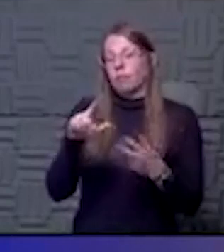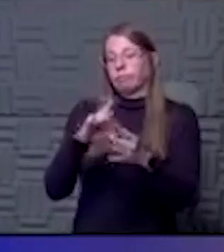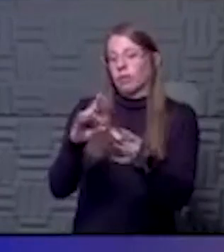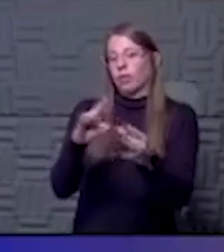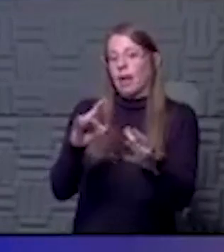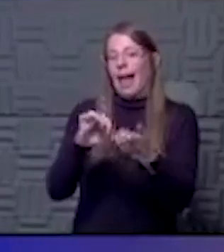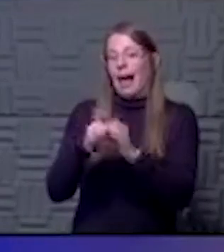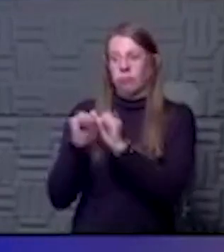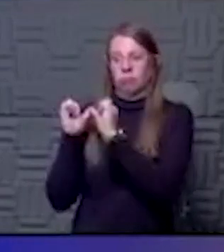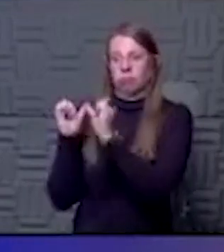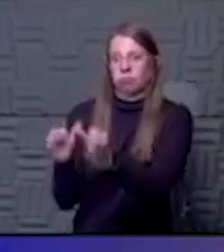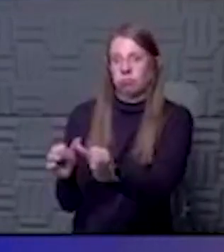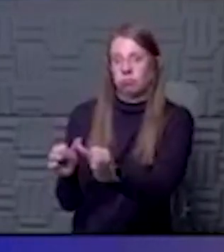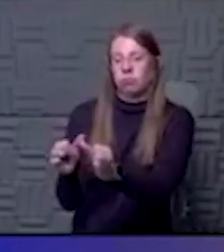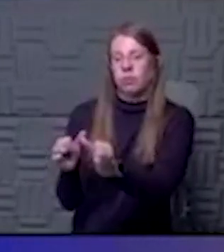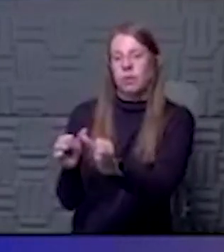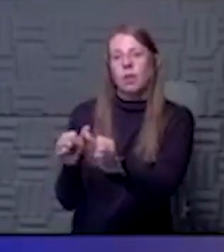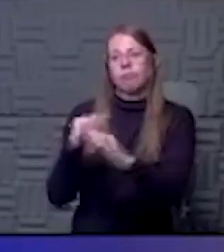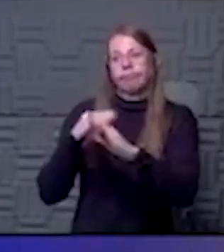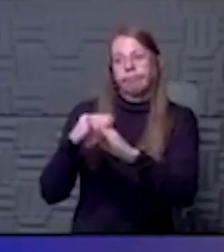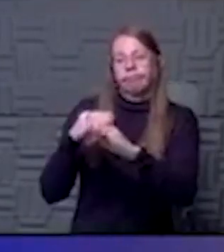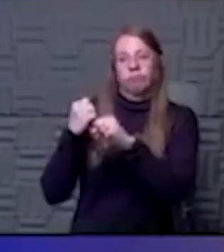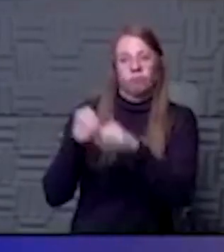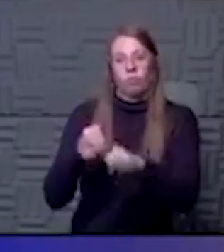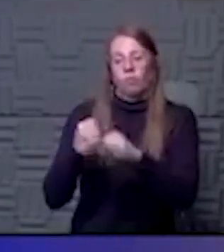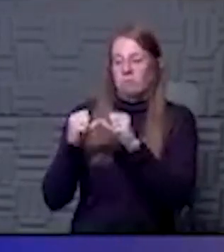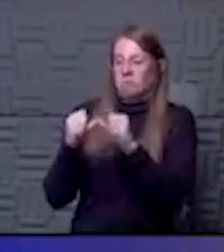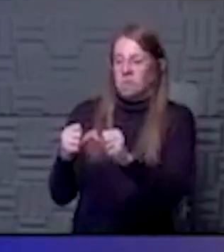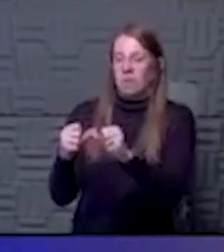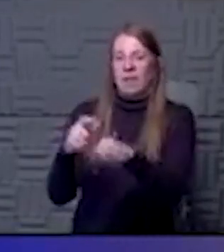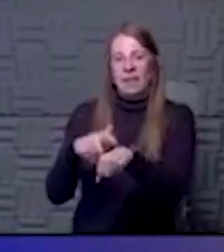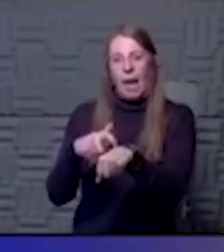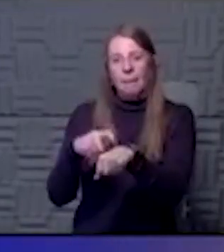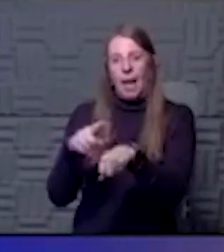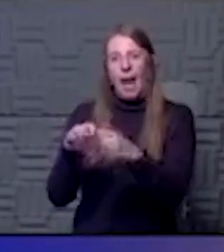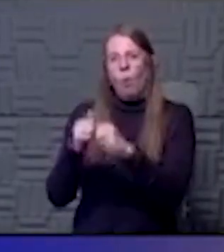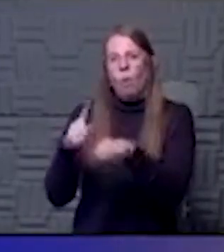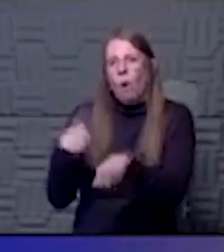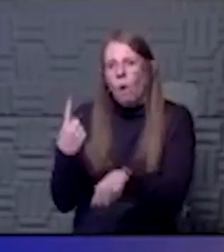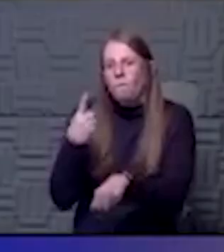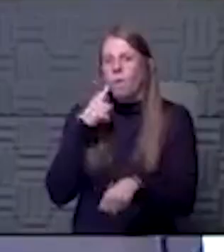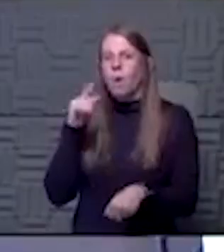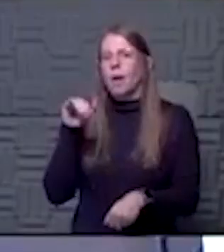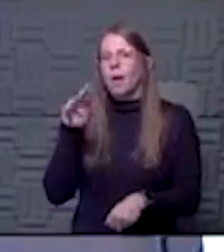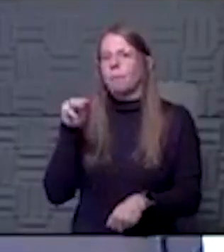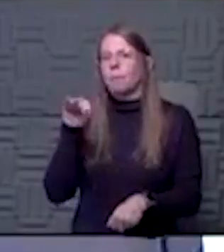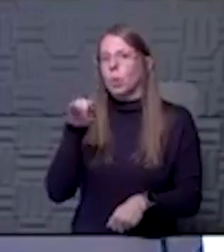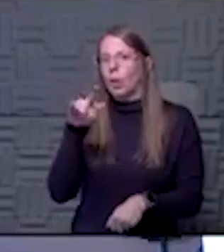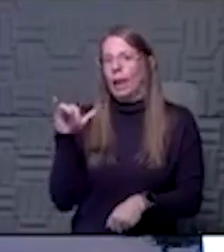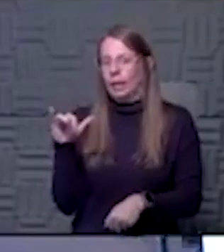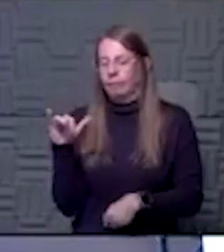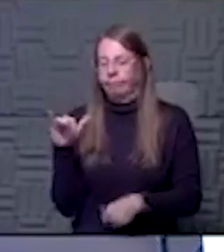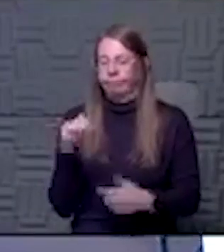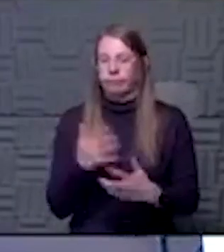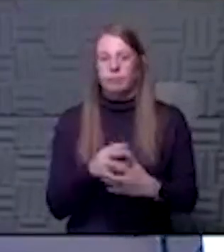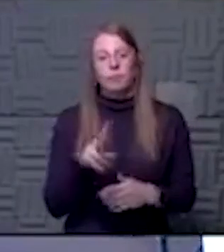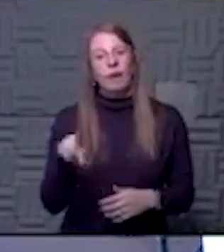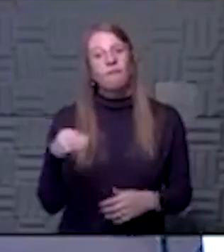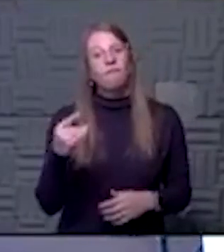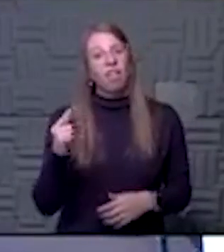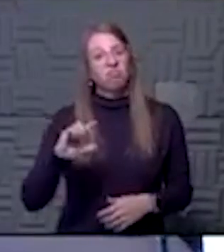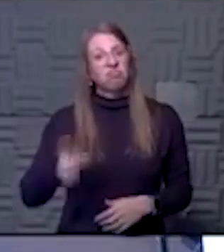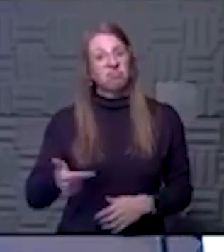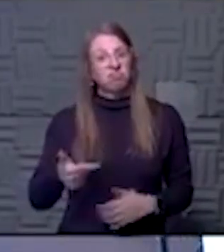durable. How durable? What is the durability? What is the length and the time frame that you do have that immunity? Phil,